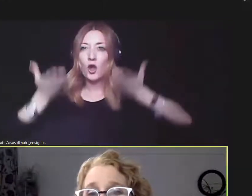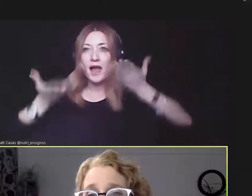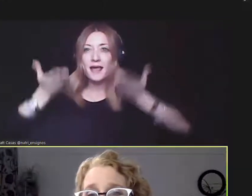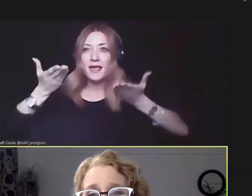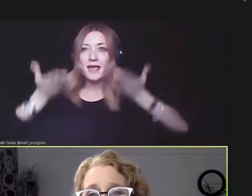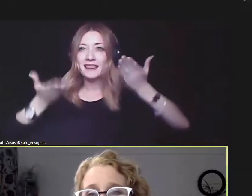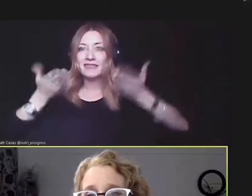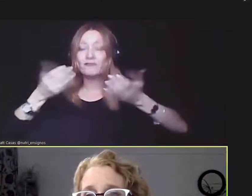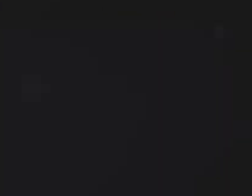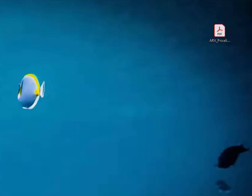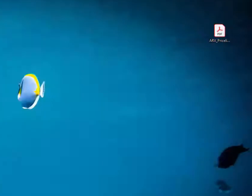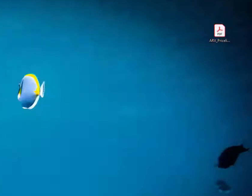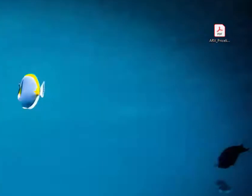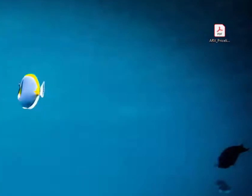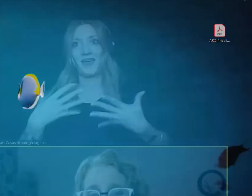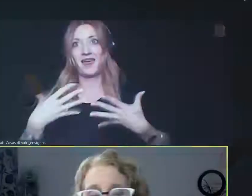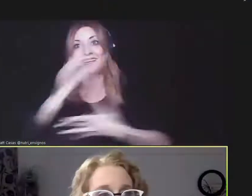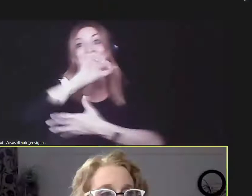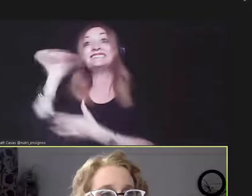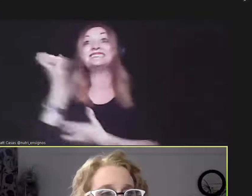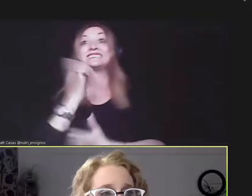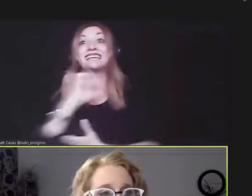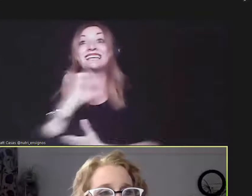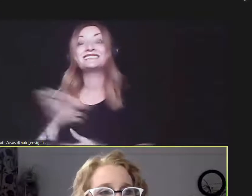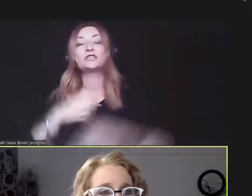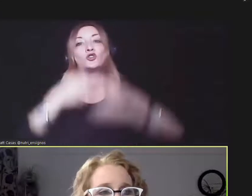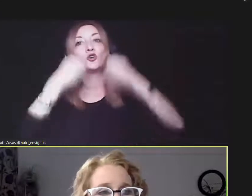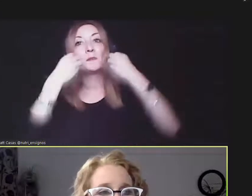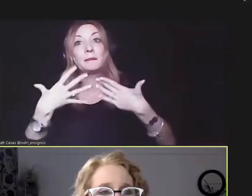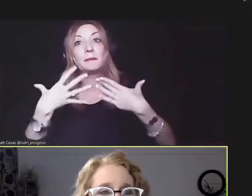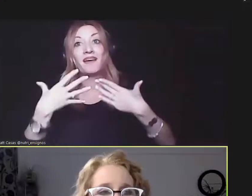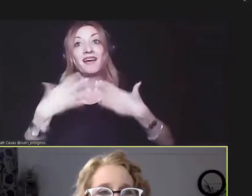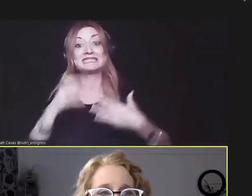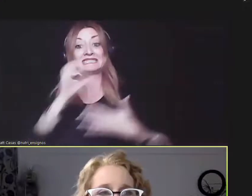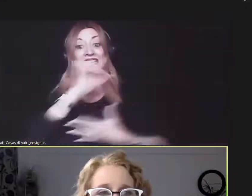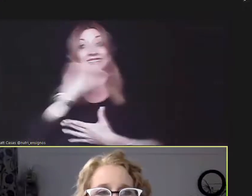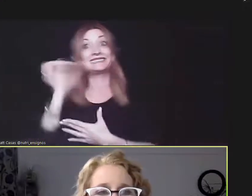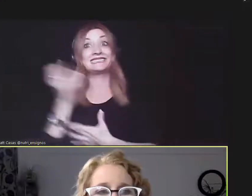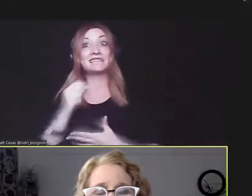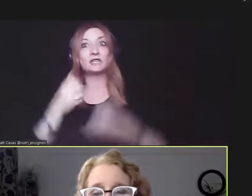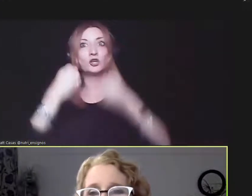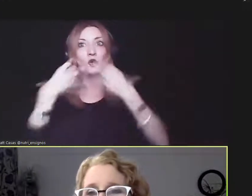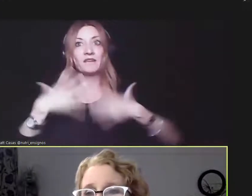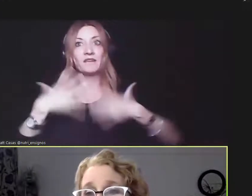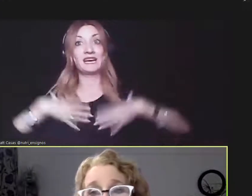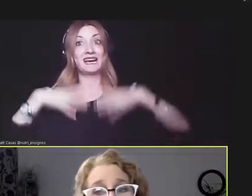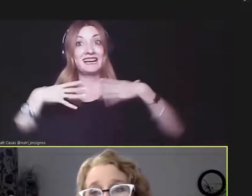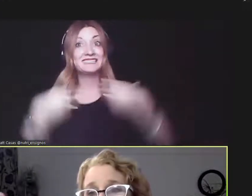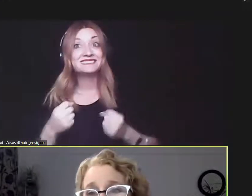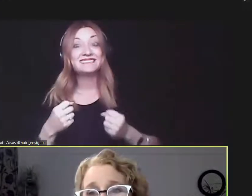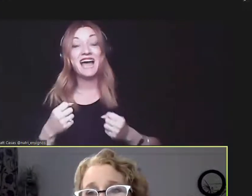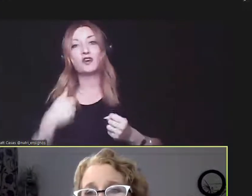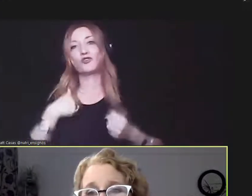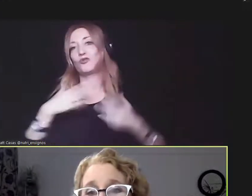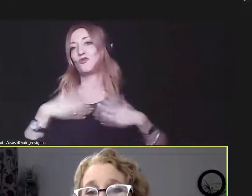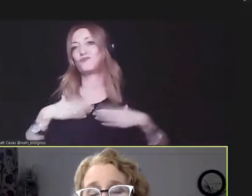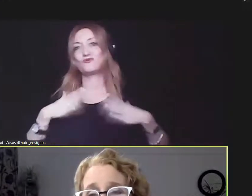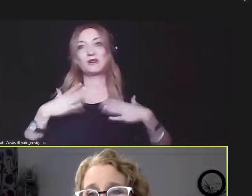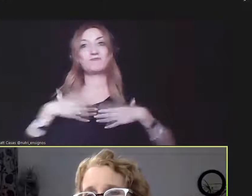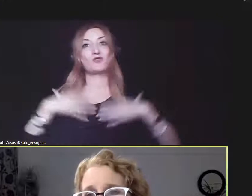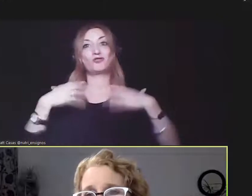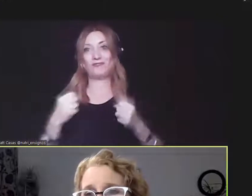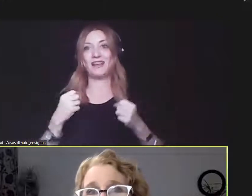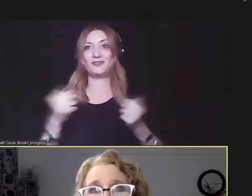those 15 live strains of cultures. And, you know, here in the